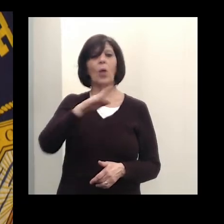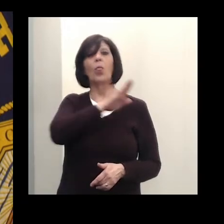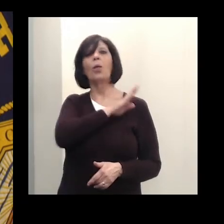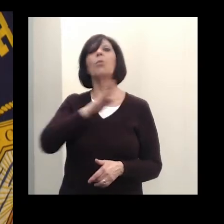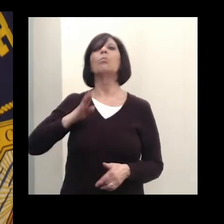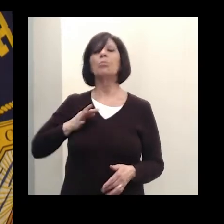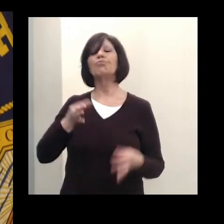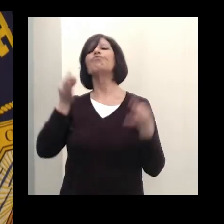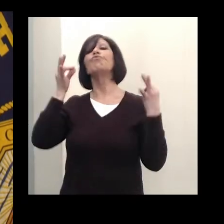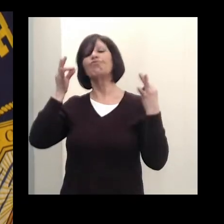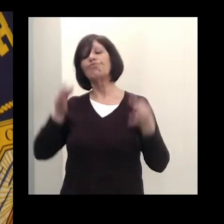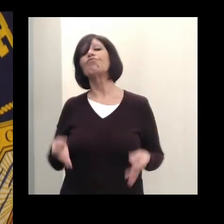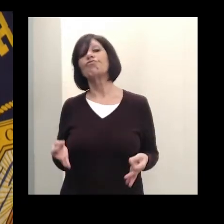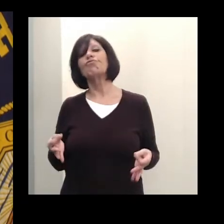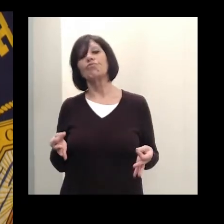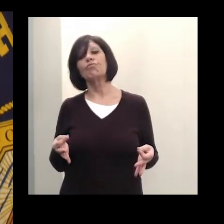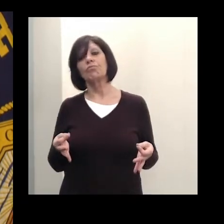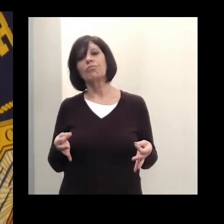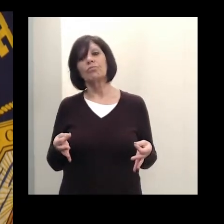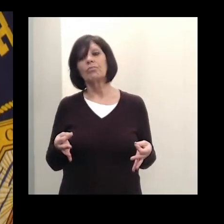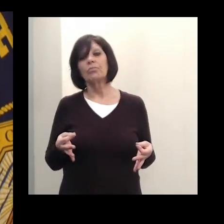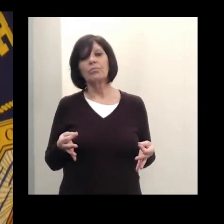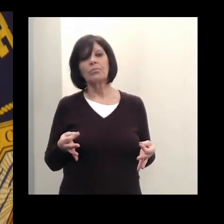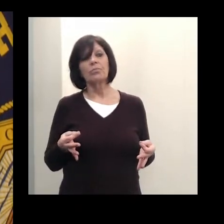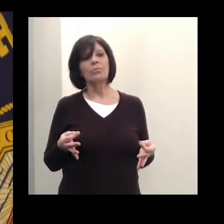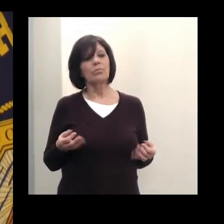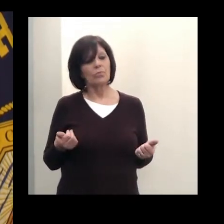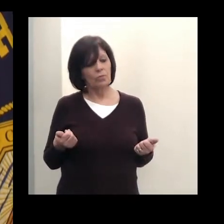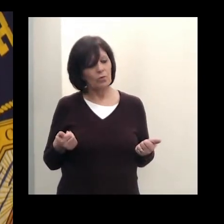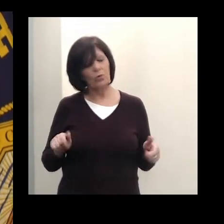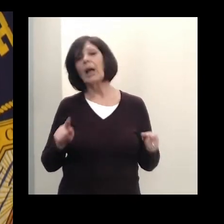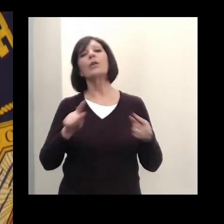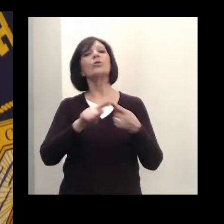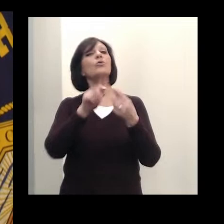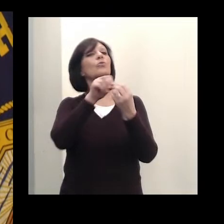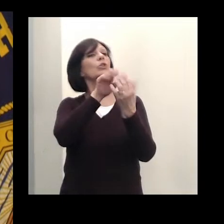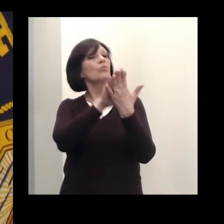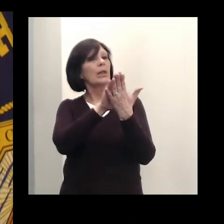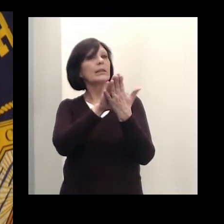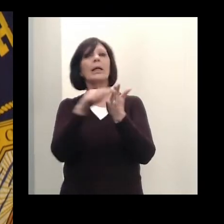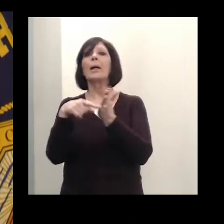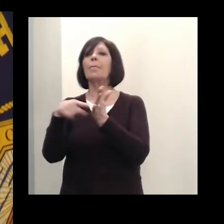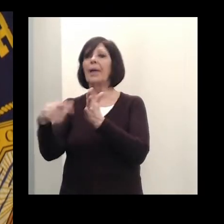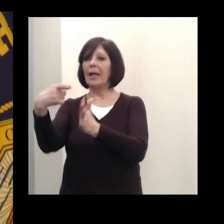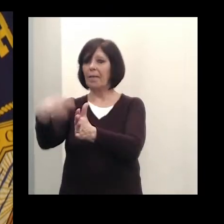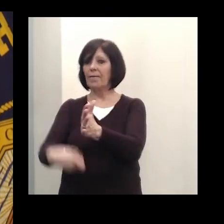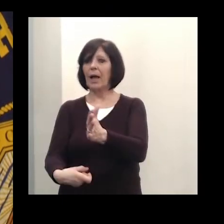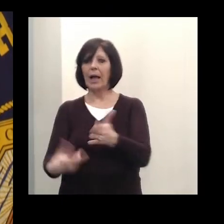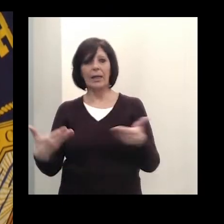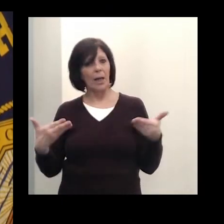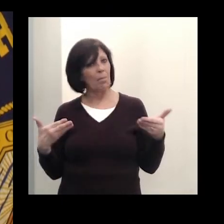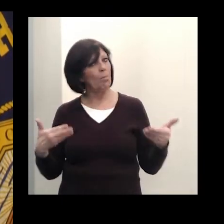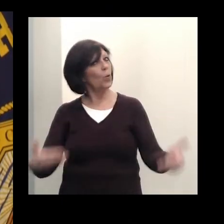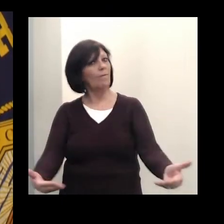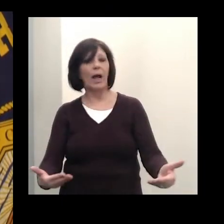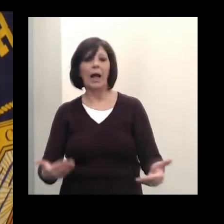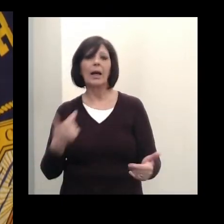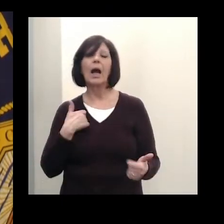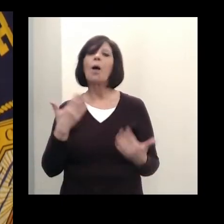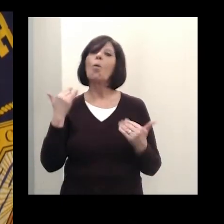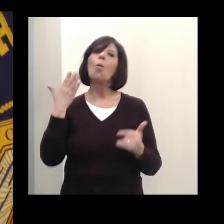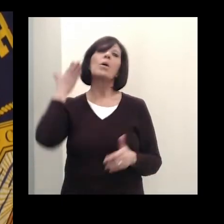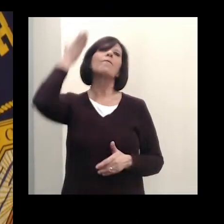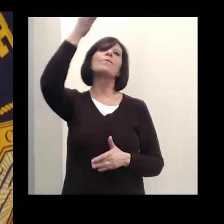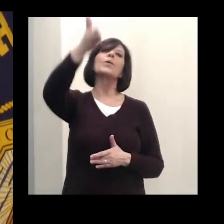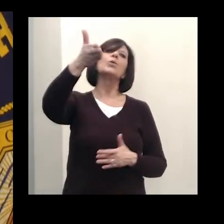to try to address this issue, pay the fine, and move on. I'm hopeful that at all future board meetings, as well as in Village